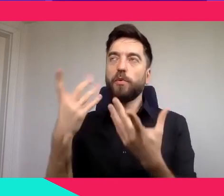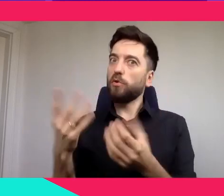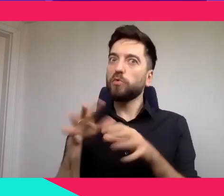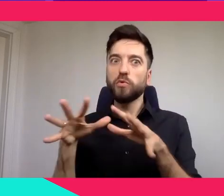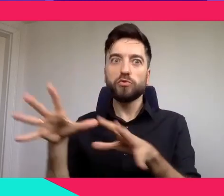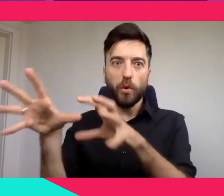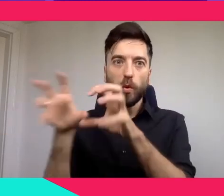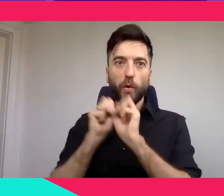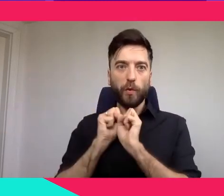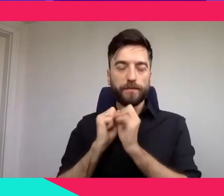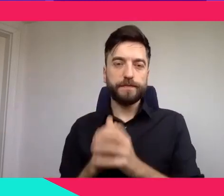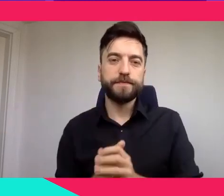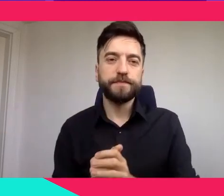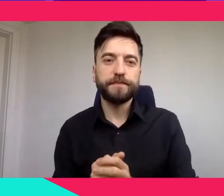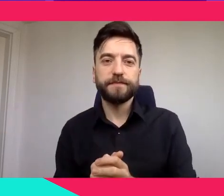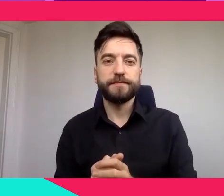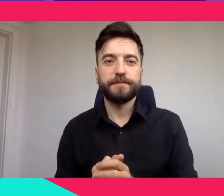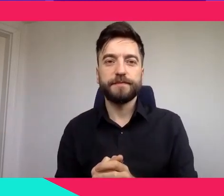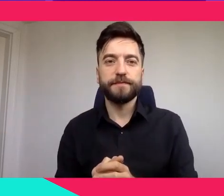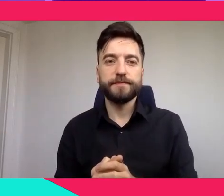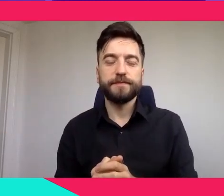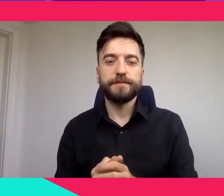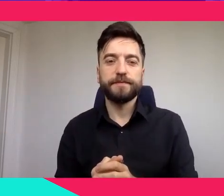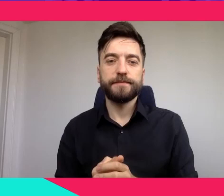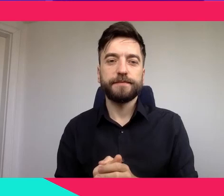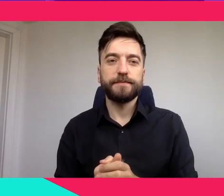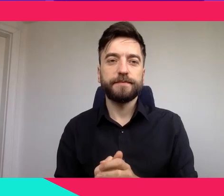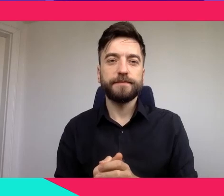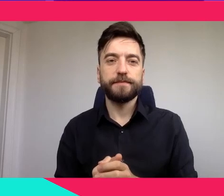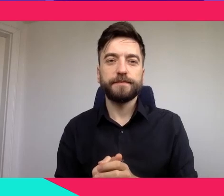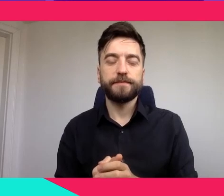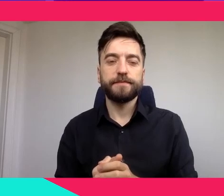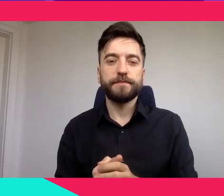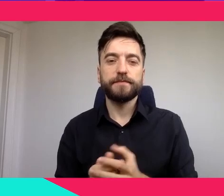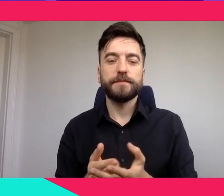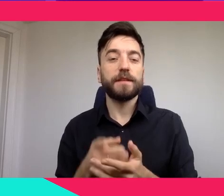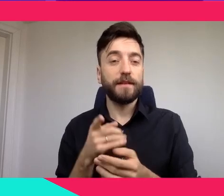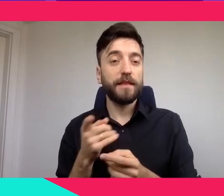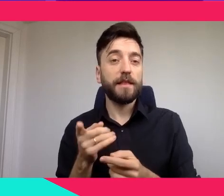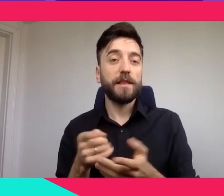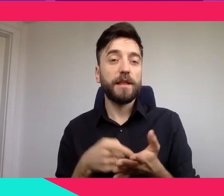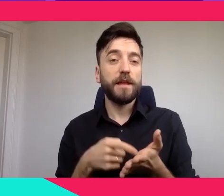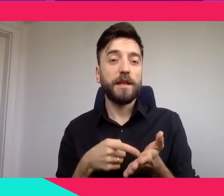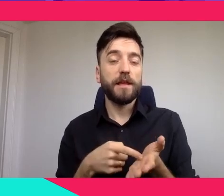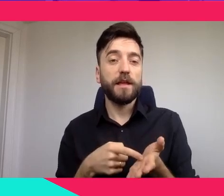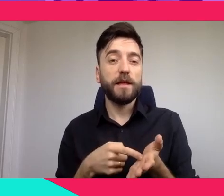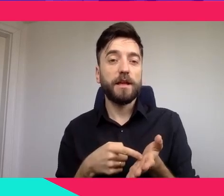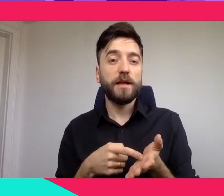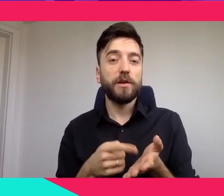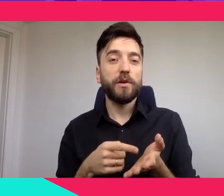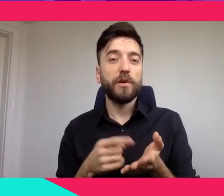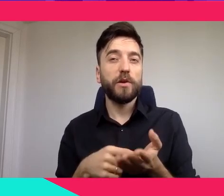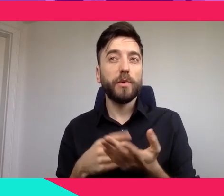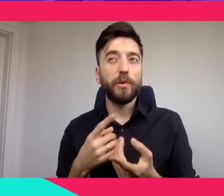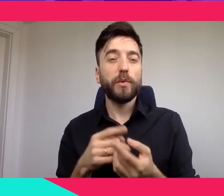was that they learned at the Rijksmuseum at the time was that it's very powerful when you can touch the art. If you can touch